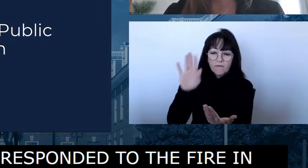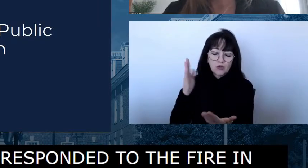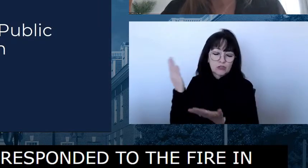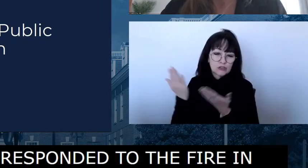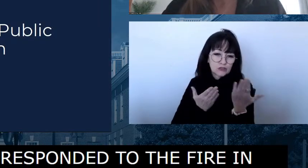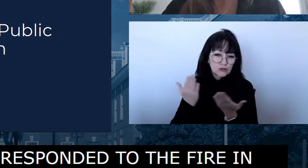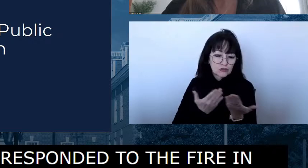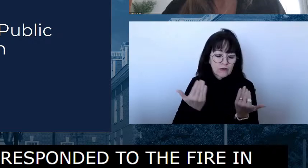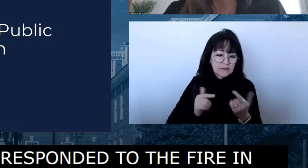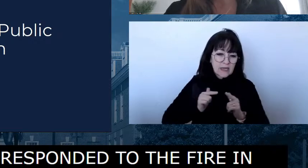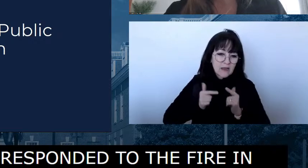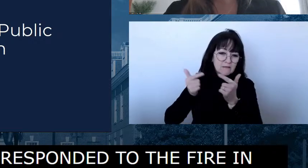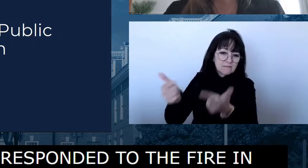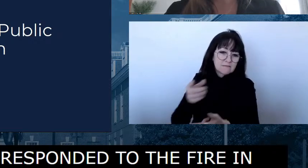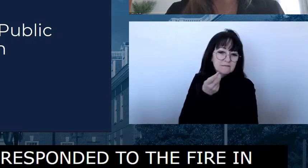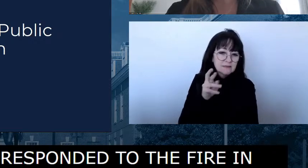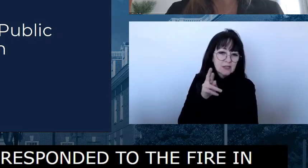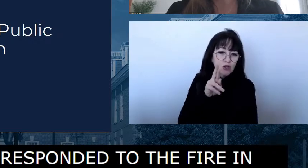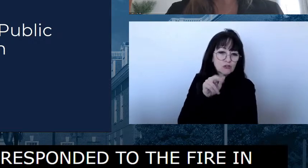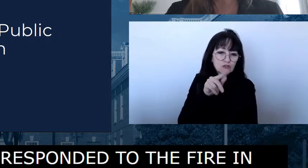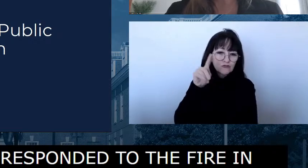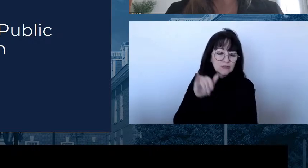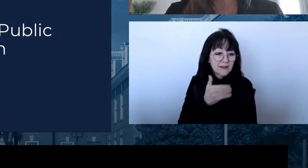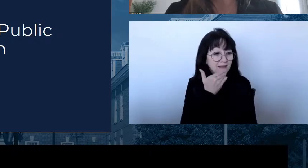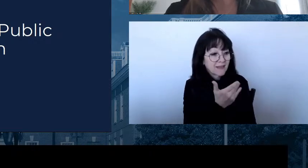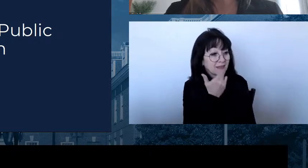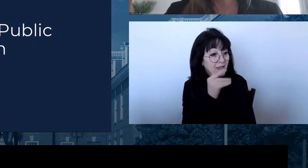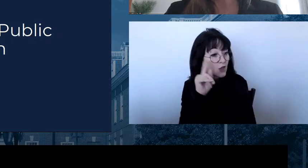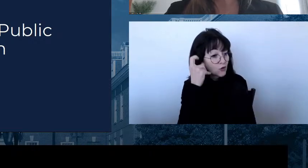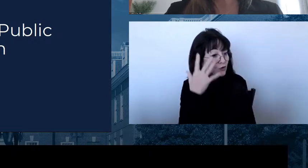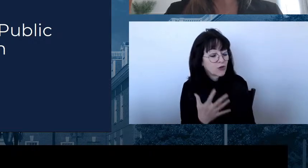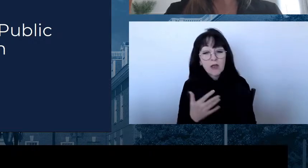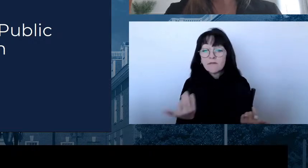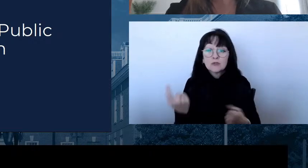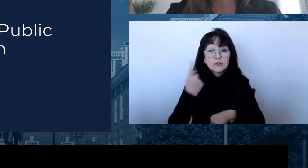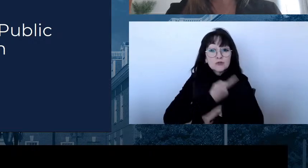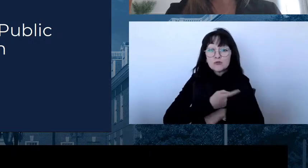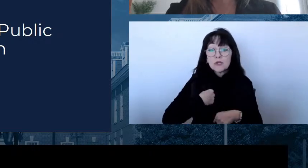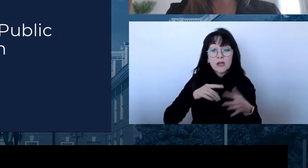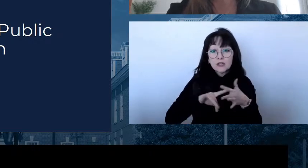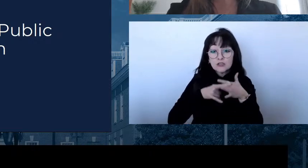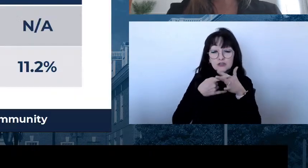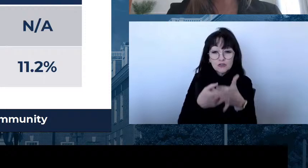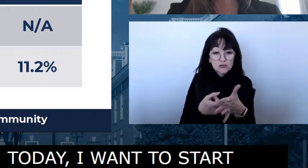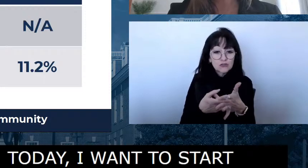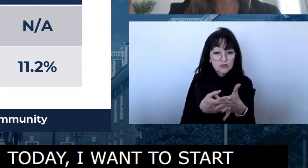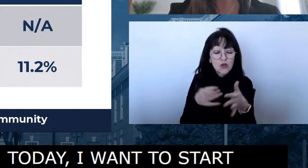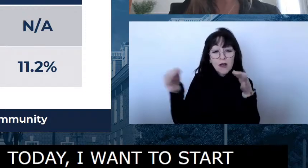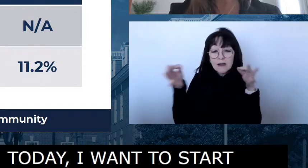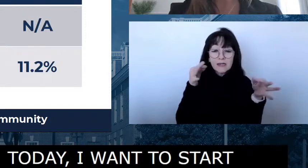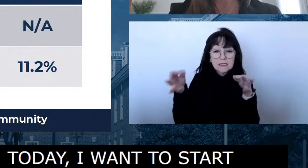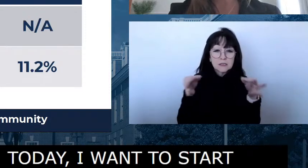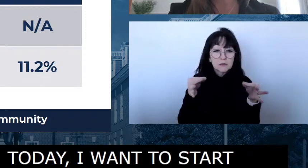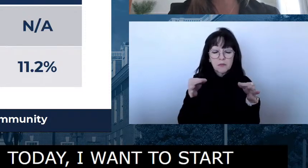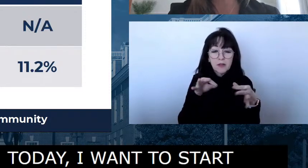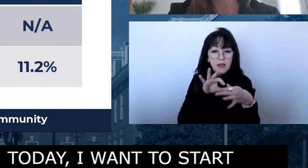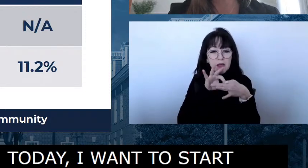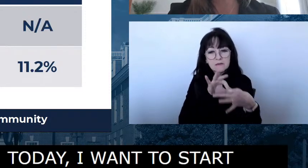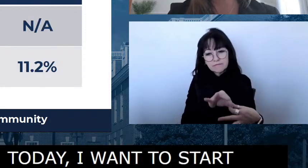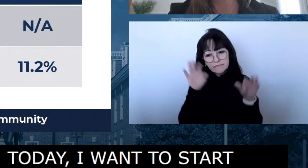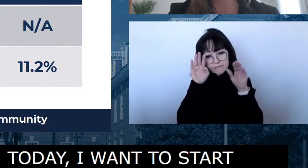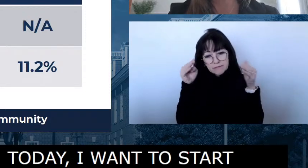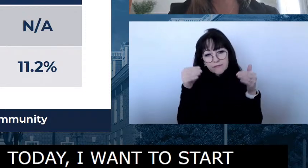Governor. So today I want to start with a brief update on pediatric vaccination rates in Delaware. And I also want to talk